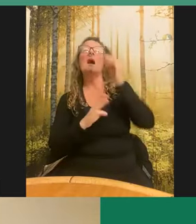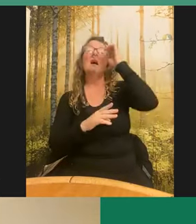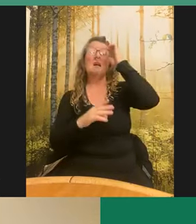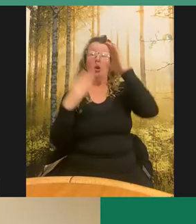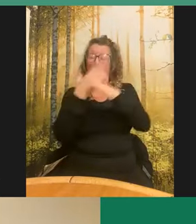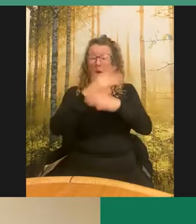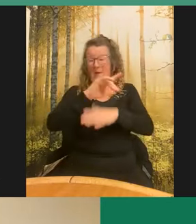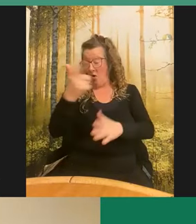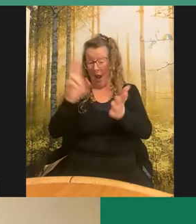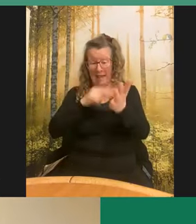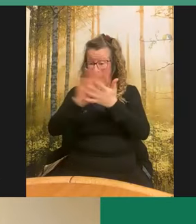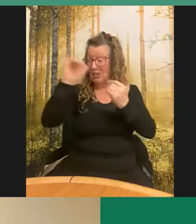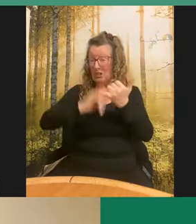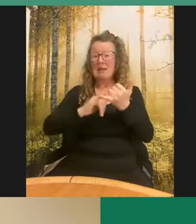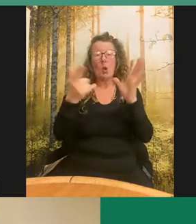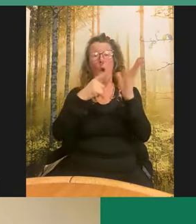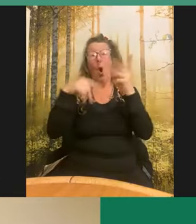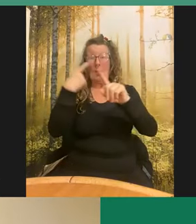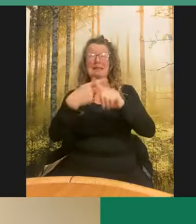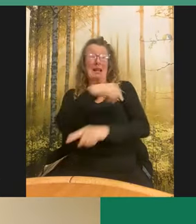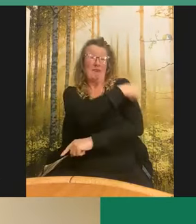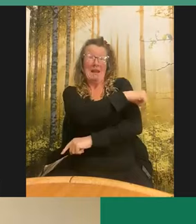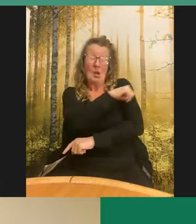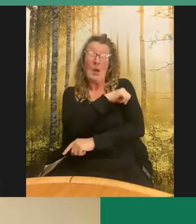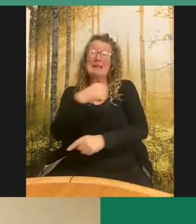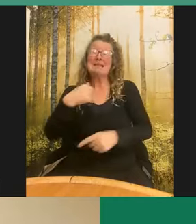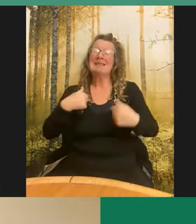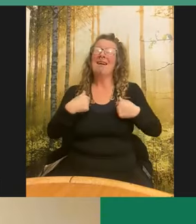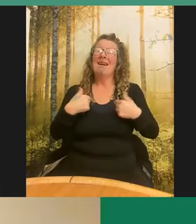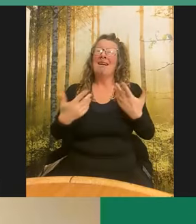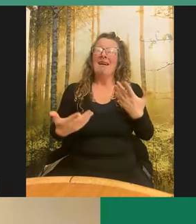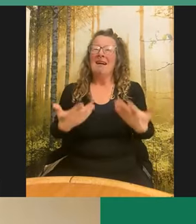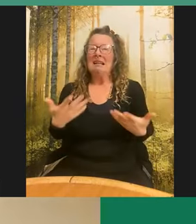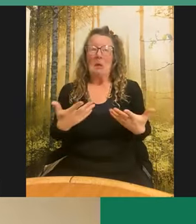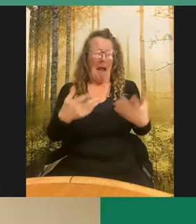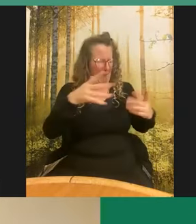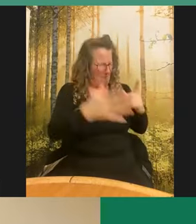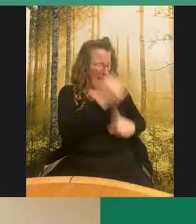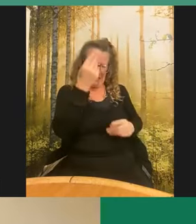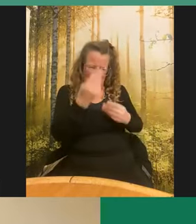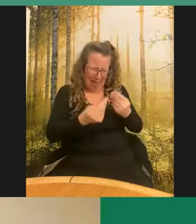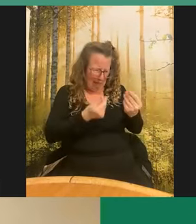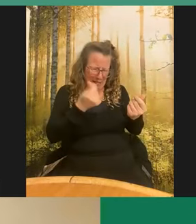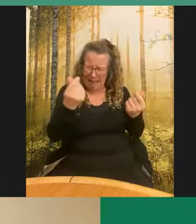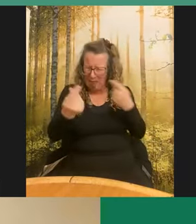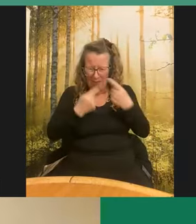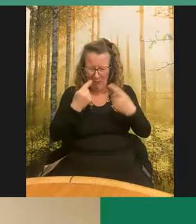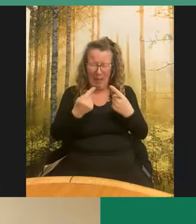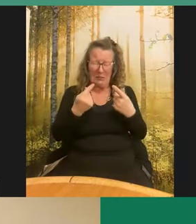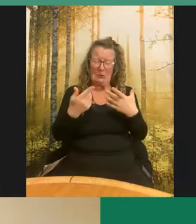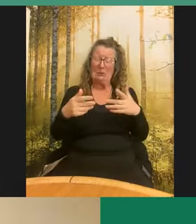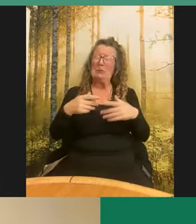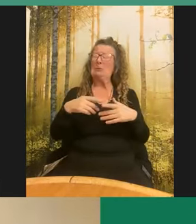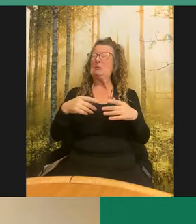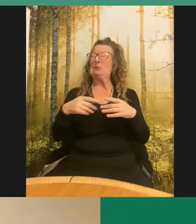as an auxiliary nurse. So I've got quite difficult relationships with all this material. And that,